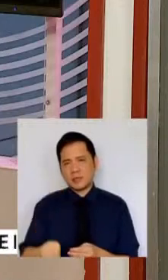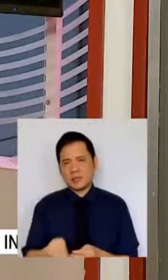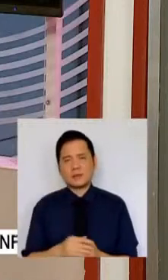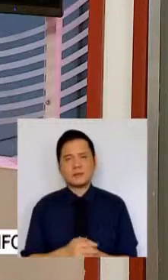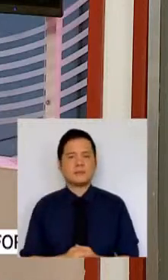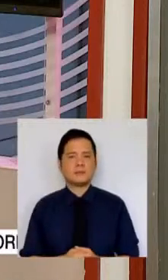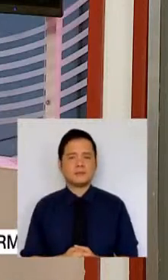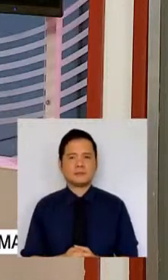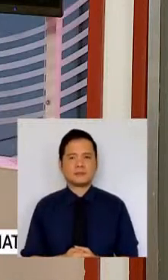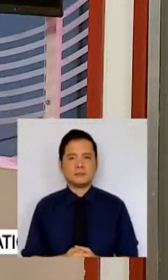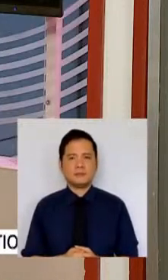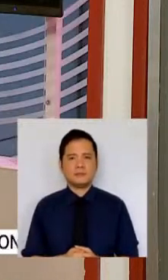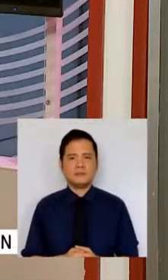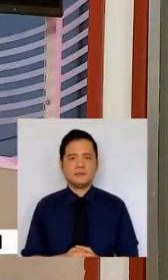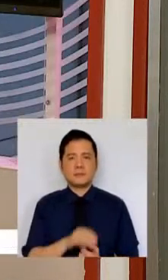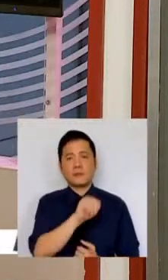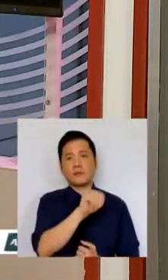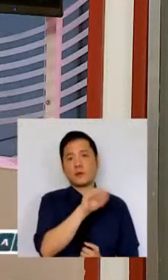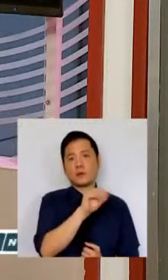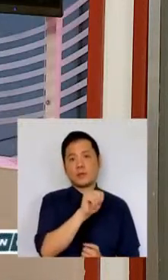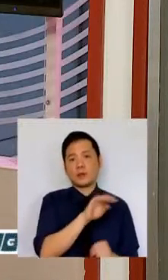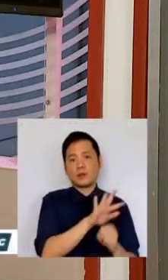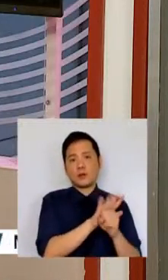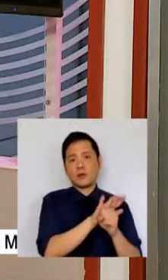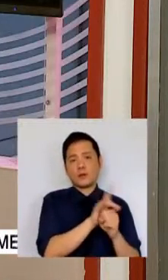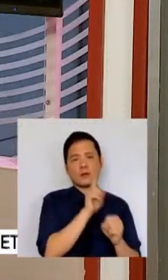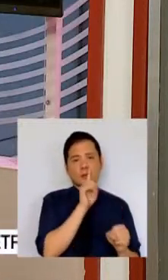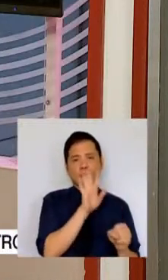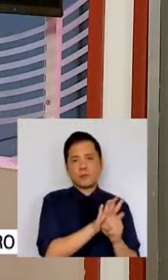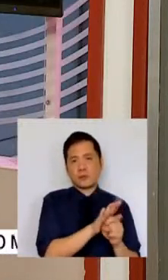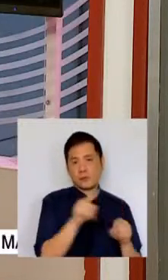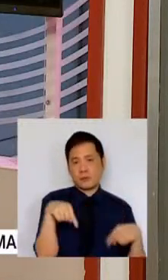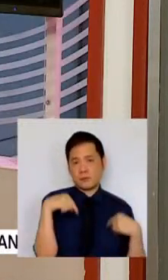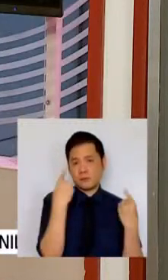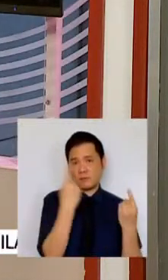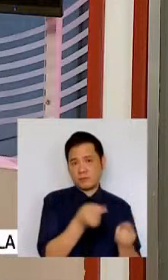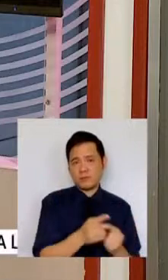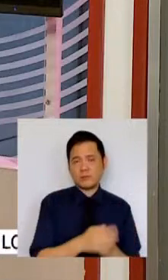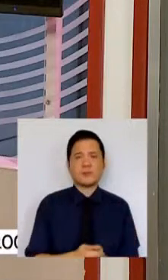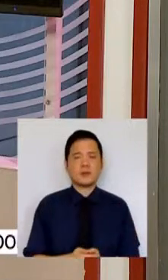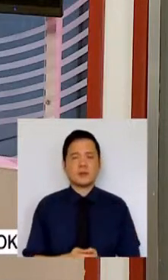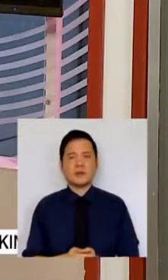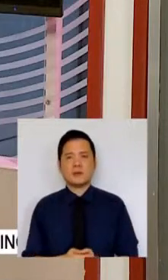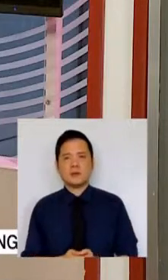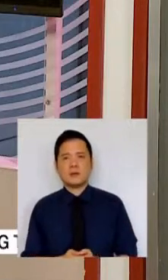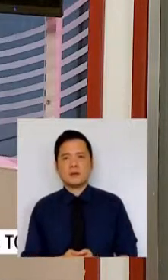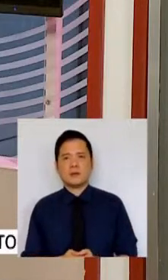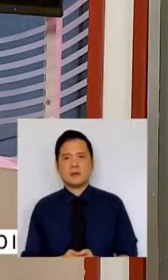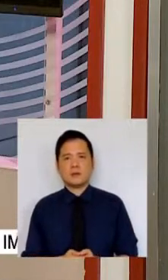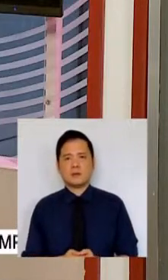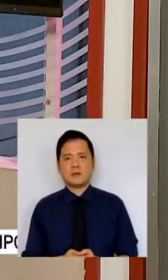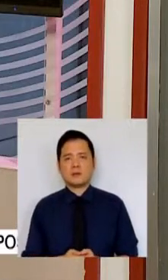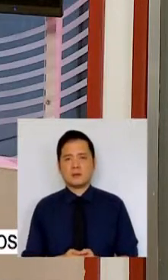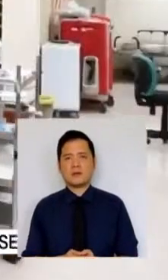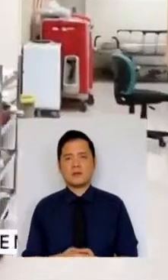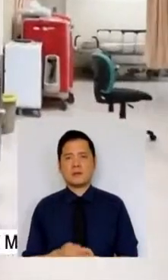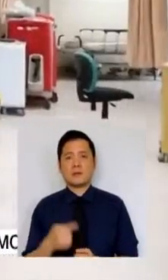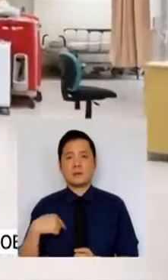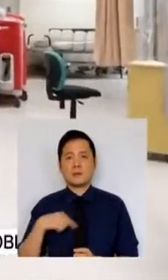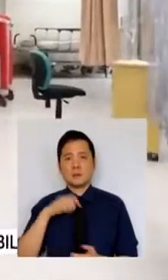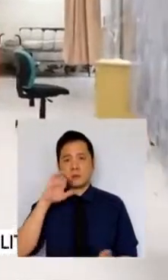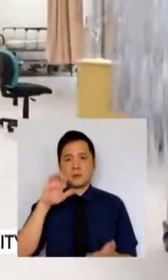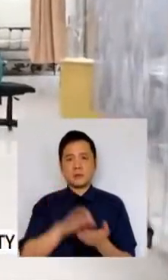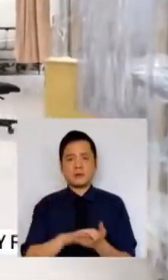Despite only 14 Omicron cases confirmed so far, the country's COVID-19 treatment chief believes the Philippines is already in the midst